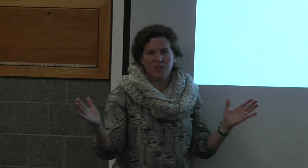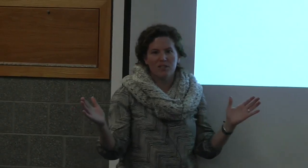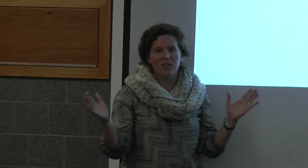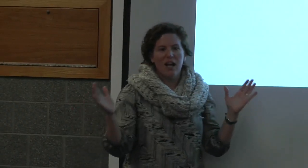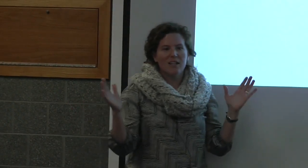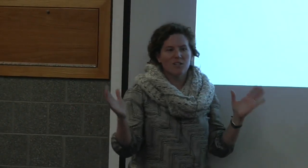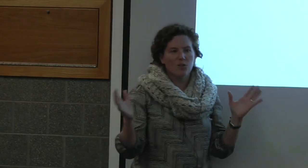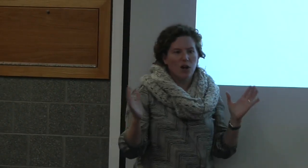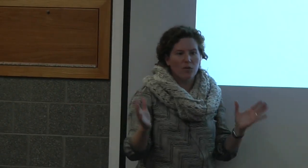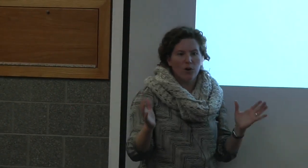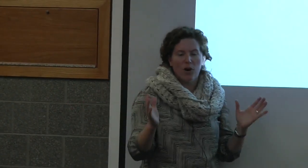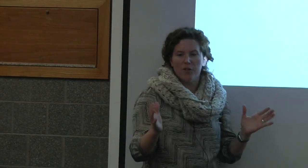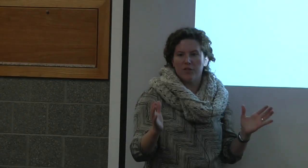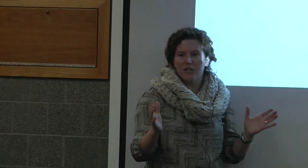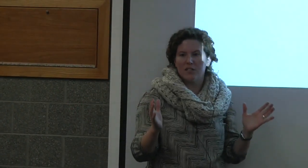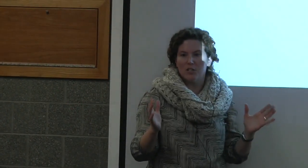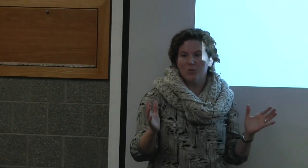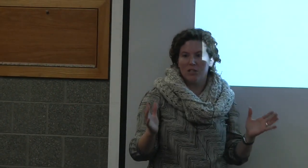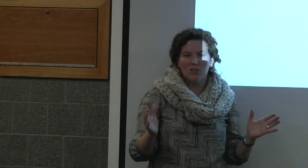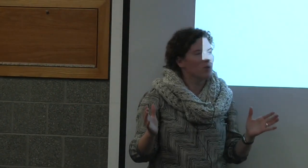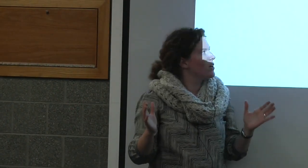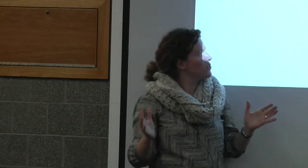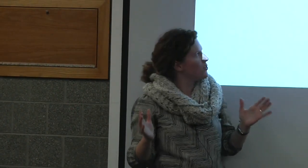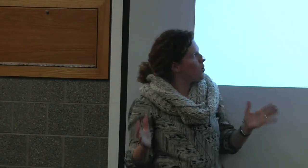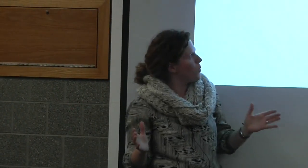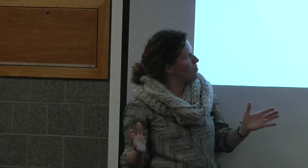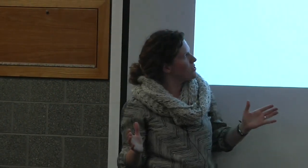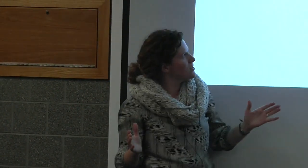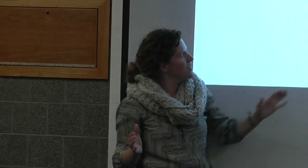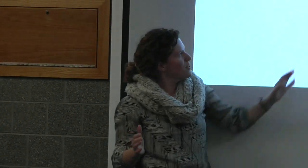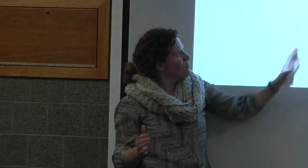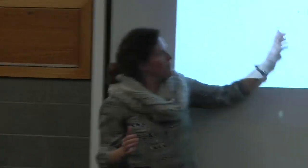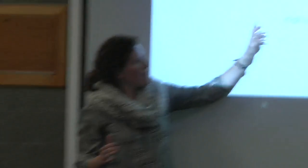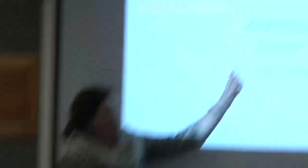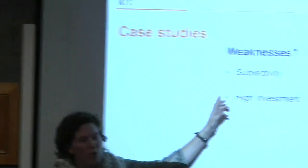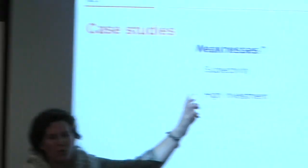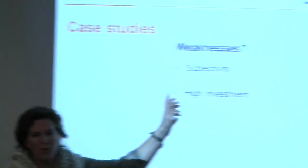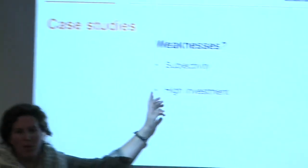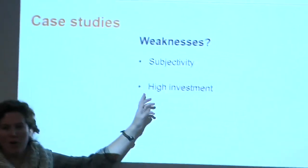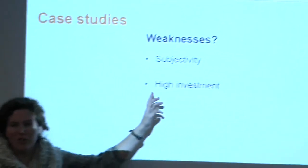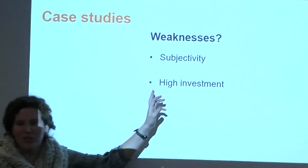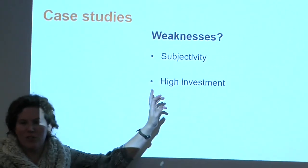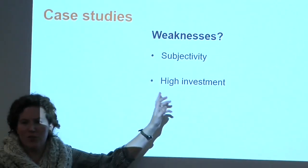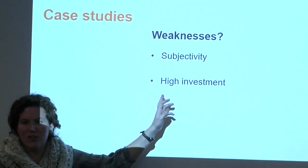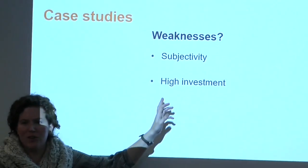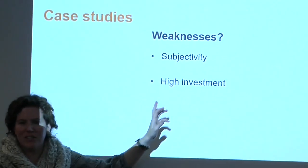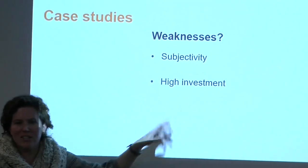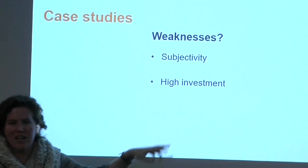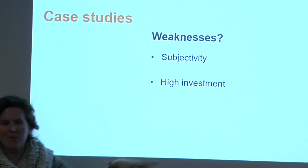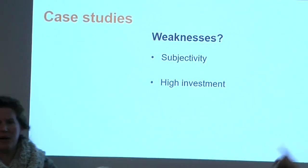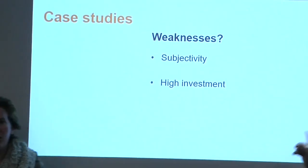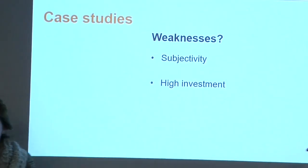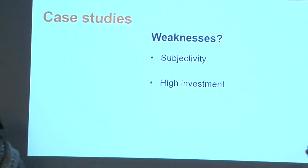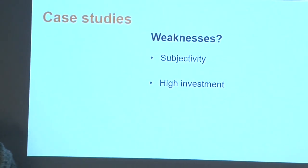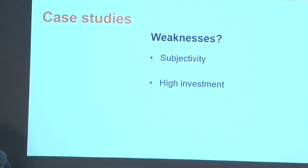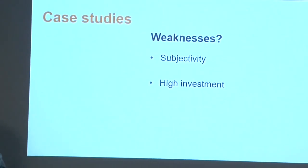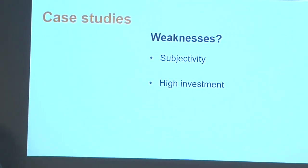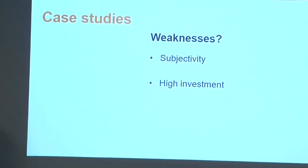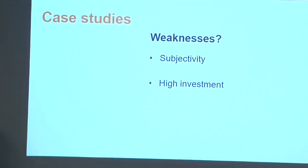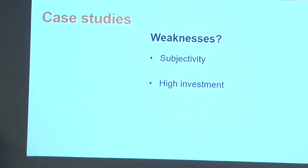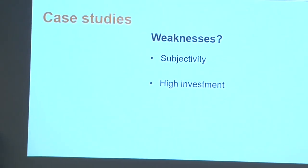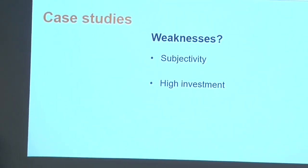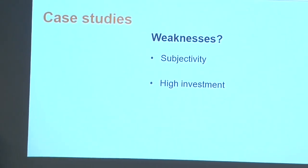scope this and still cover all the things that you need to in your course. The other, which we partly just addressed, right, is thinking about how